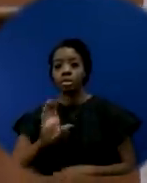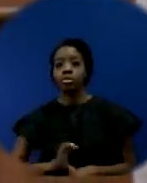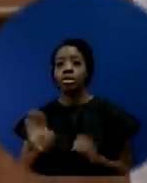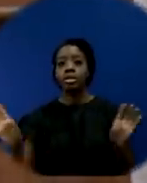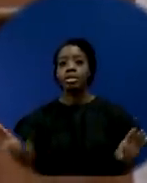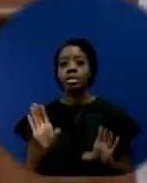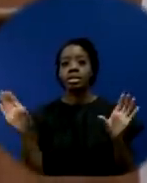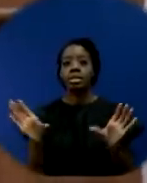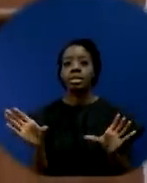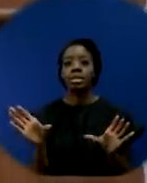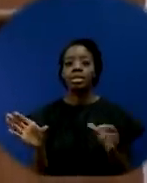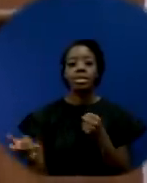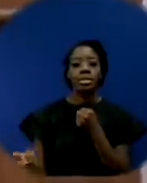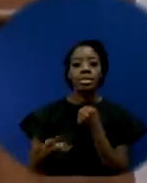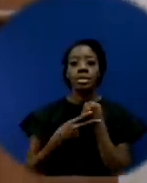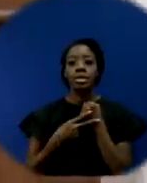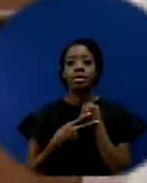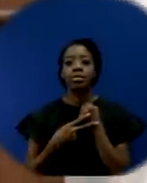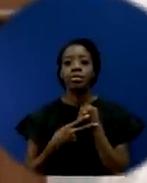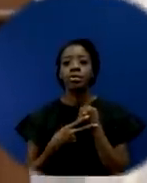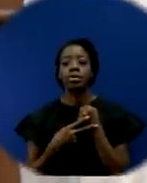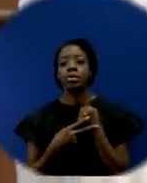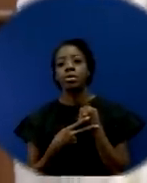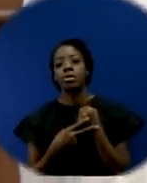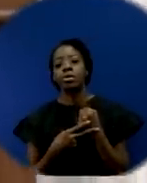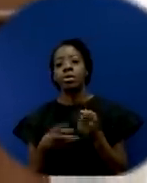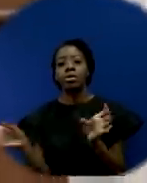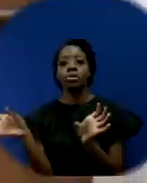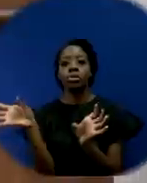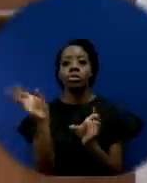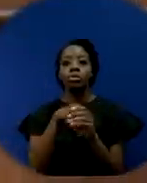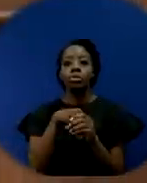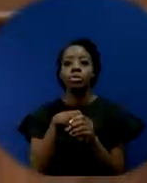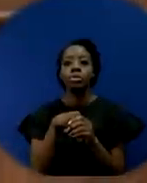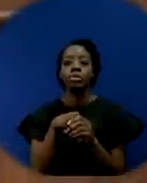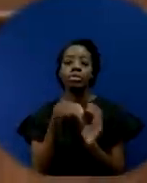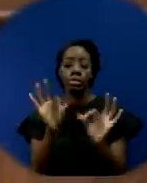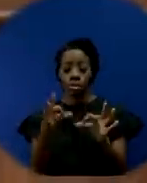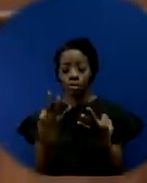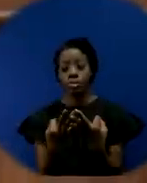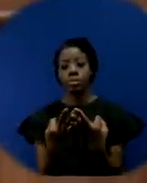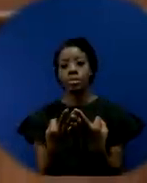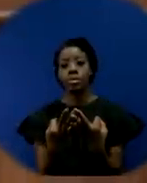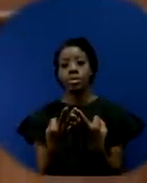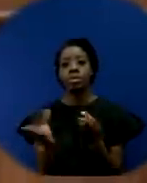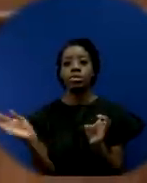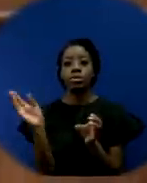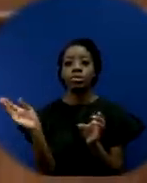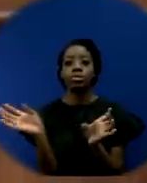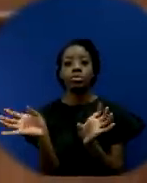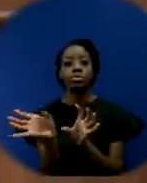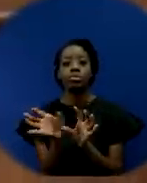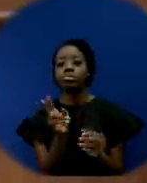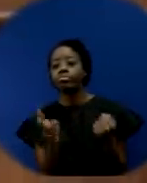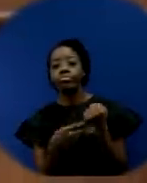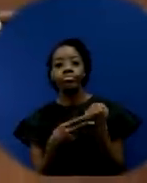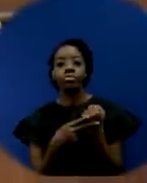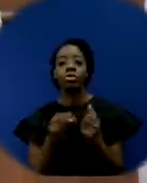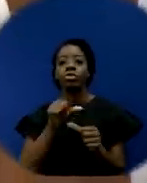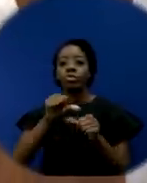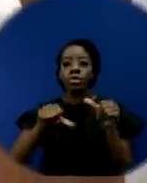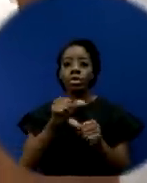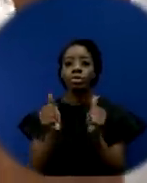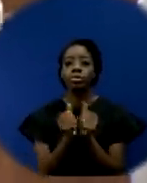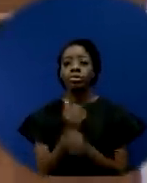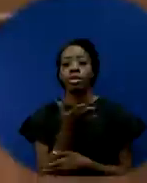to secure our inclusion in the family, secure our relationship with him. As we come to